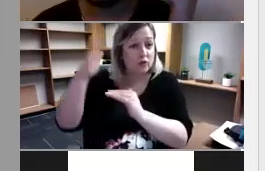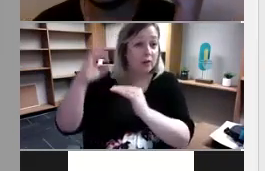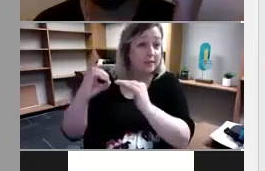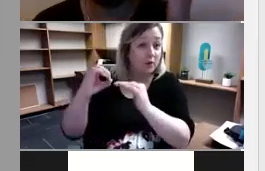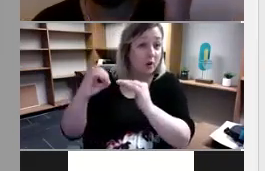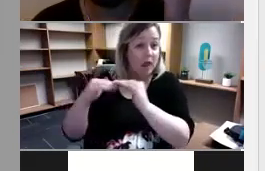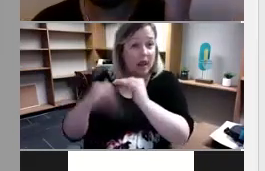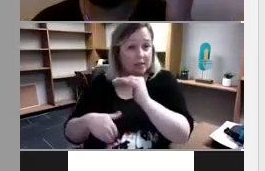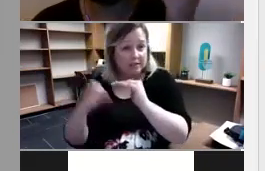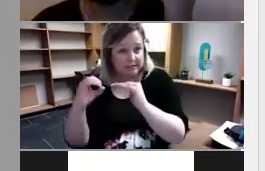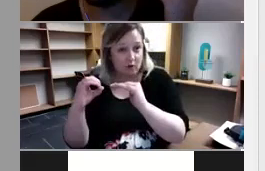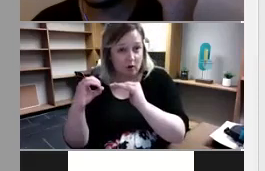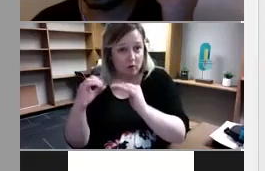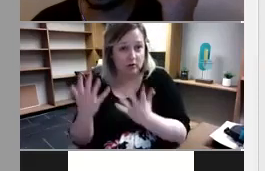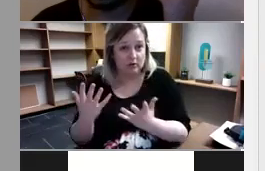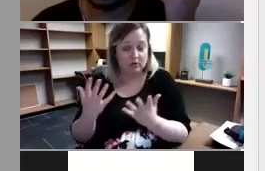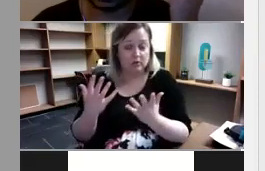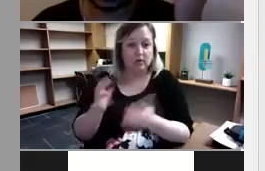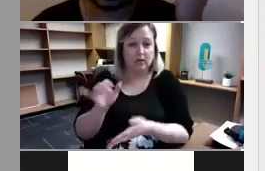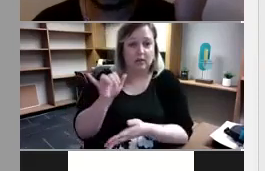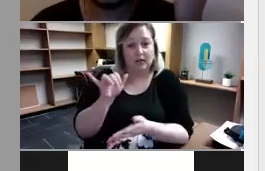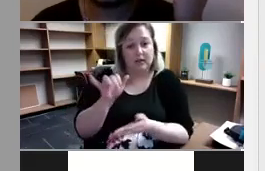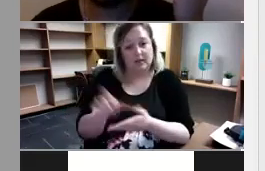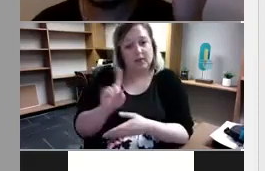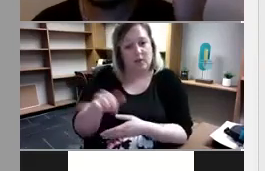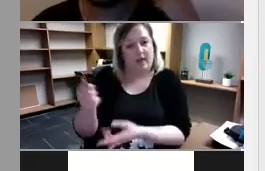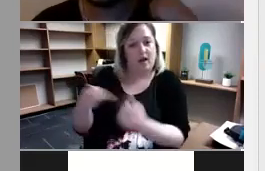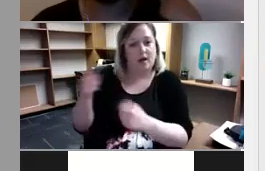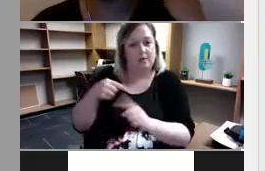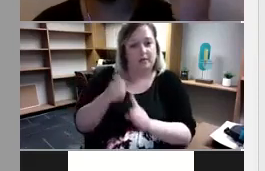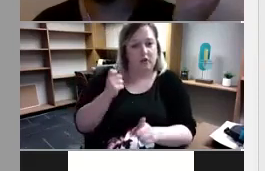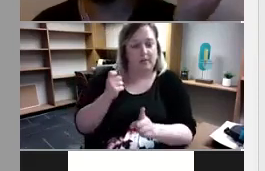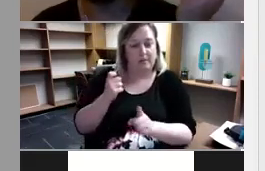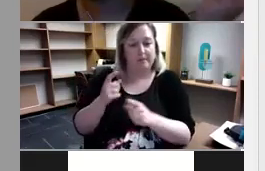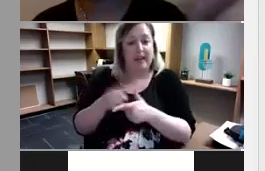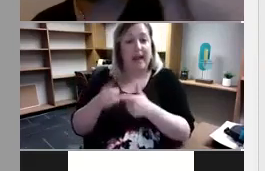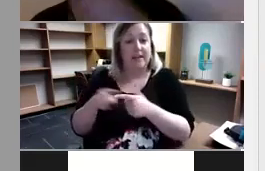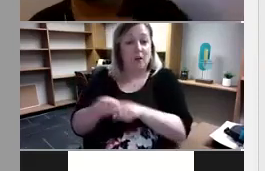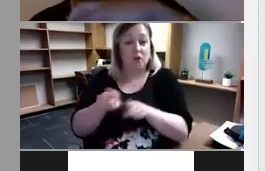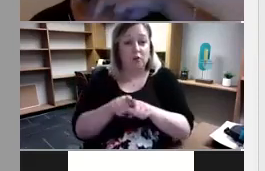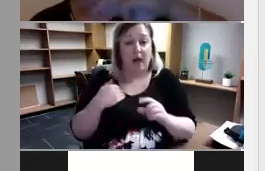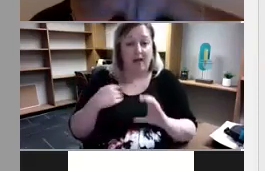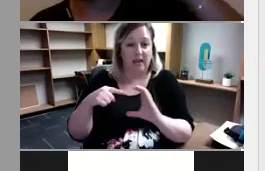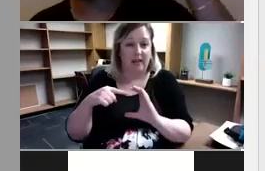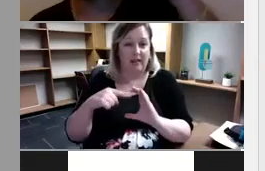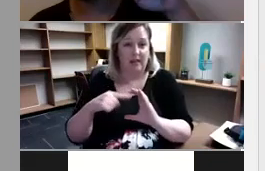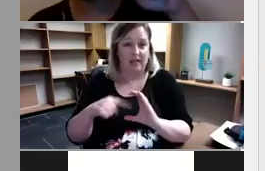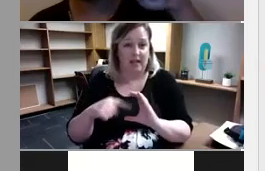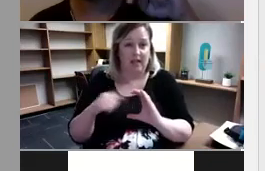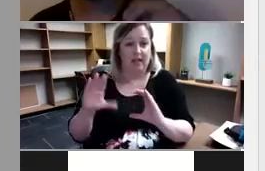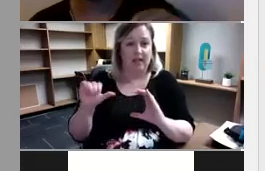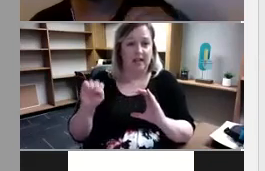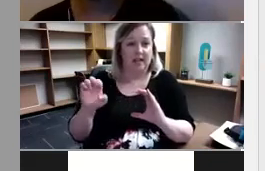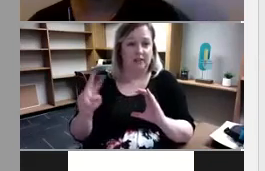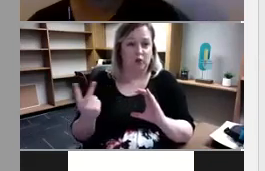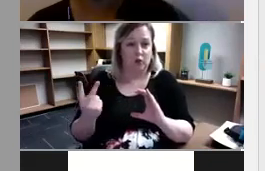is essentially, this is where that particular thing comes from. And then we also have theta, that is case 2, that both of those